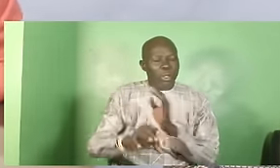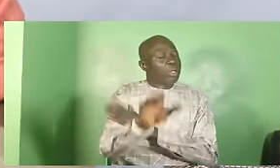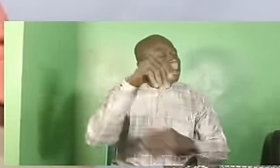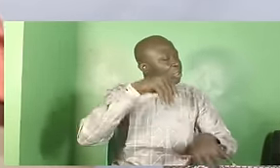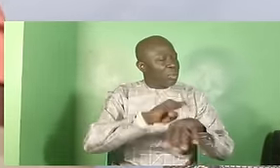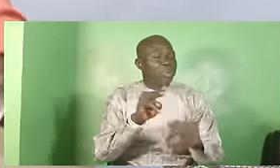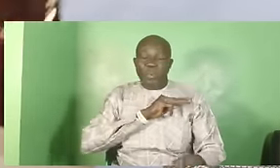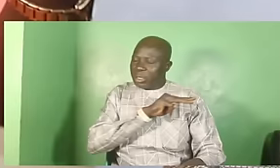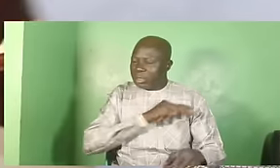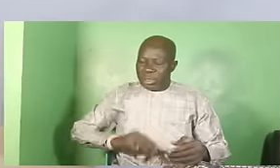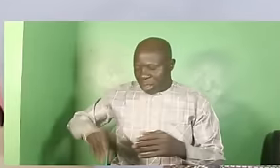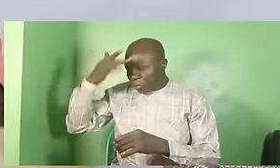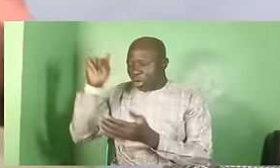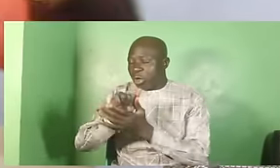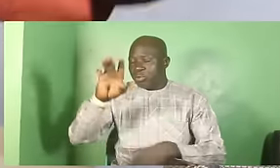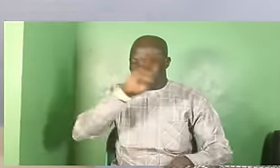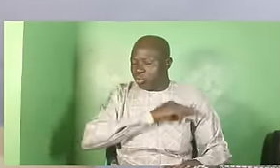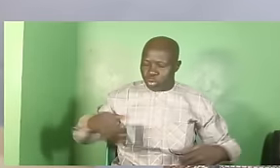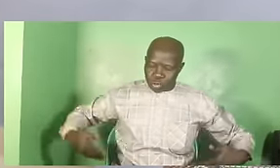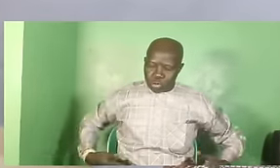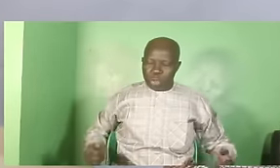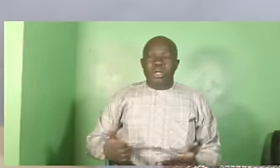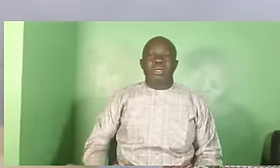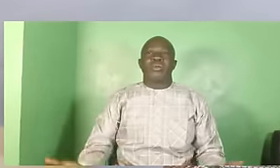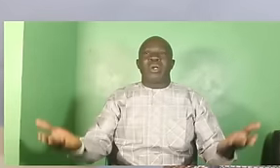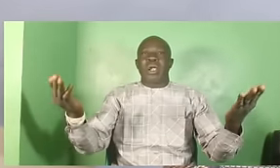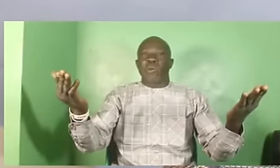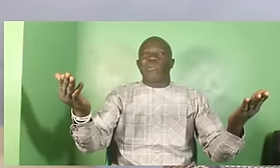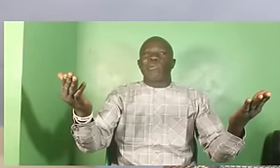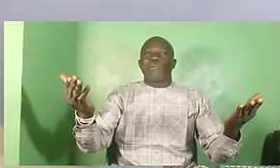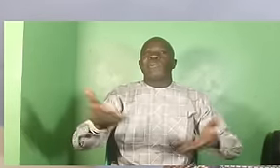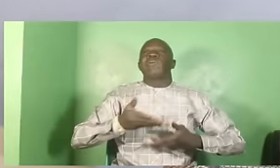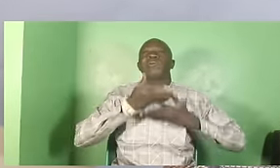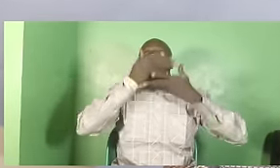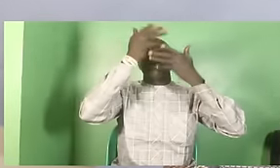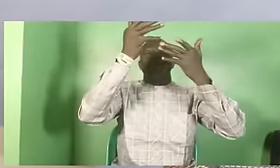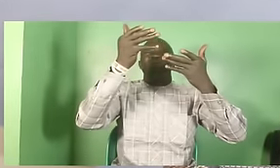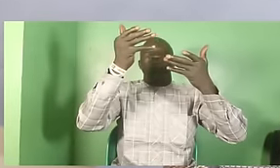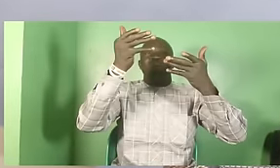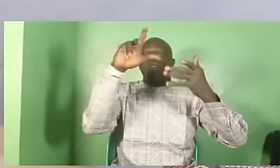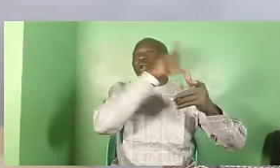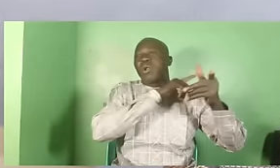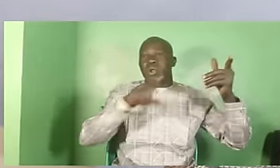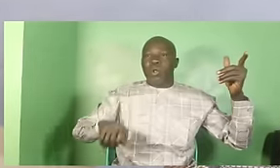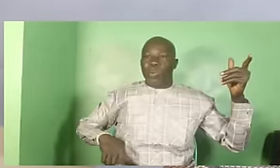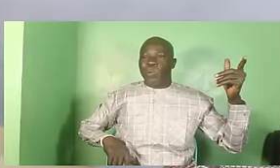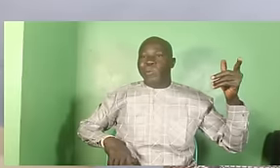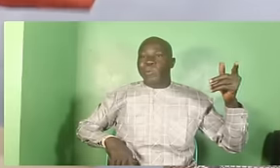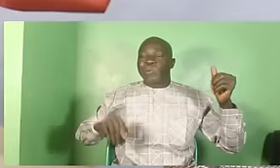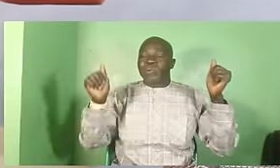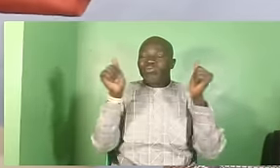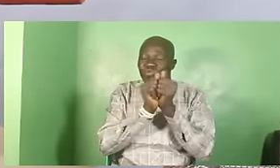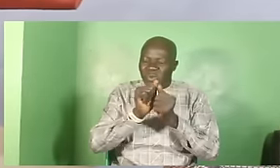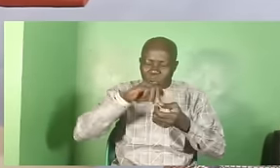last time you have done. Because of those things. Lift up your head. You will shout. Lord.